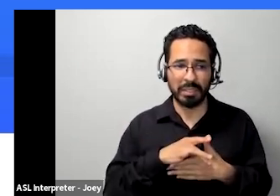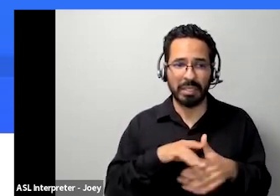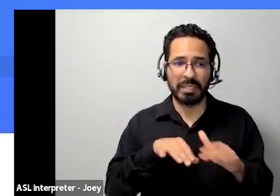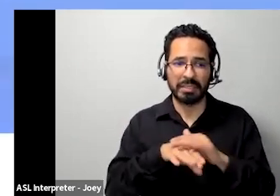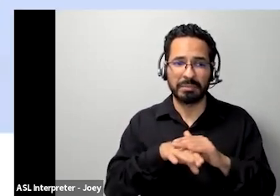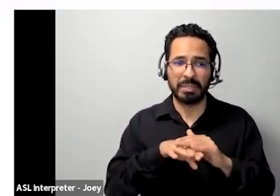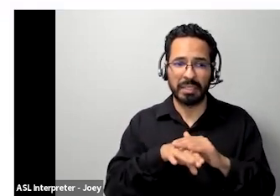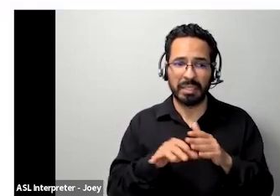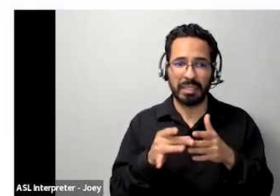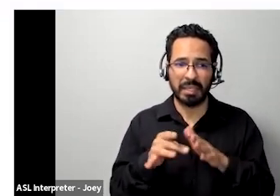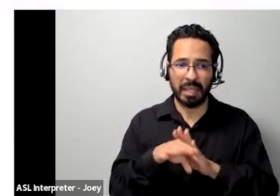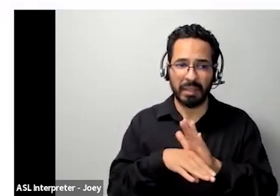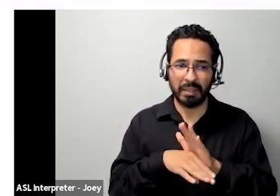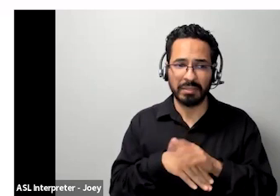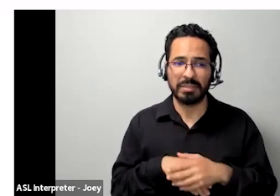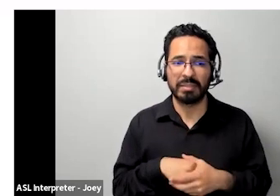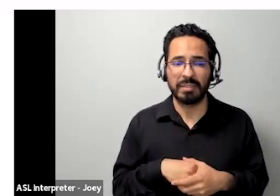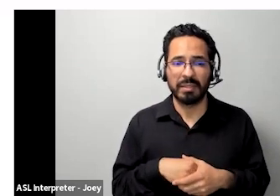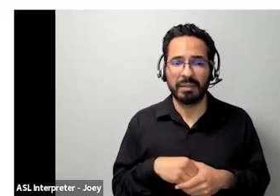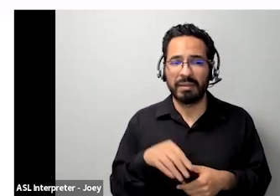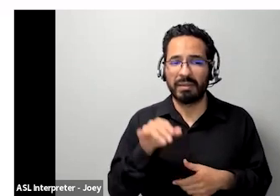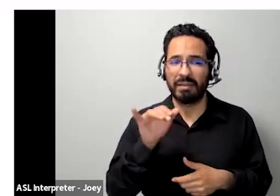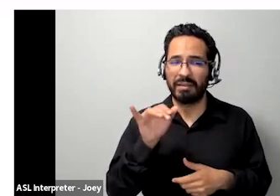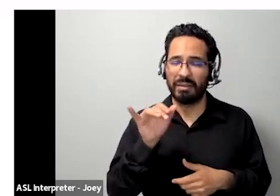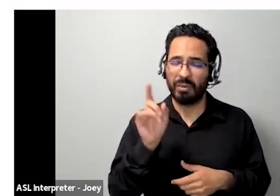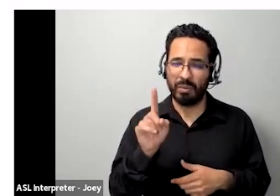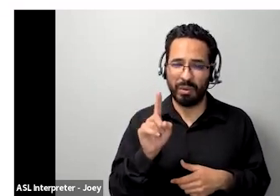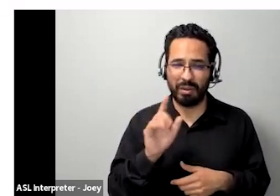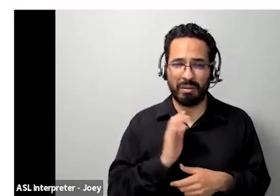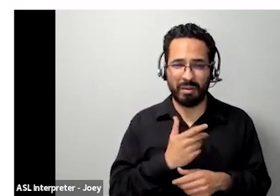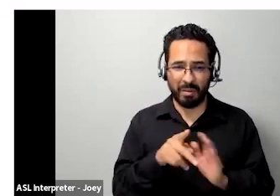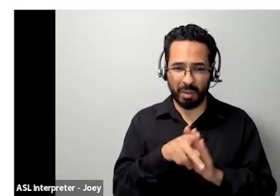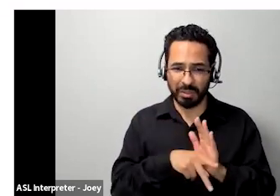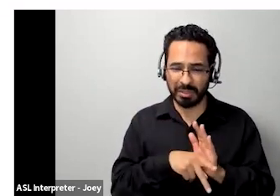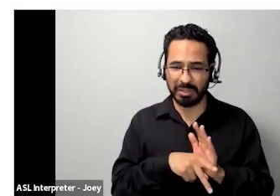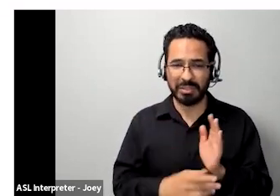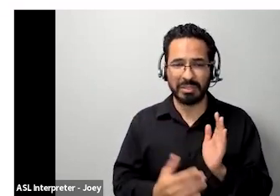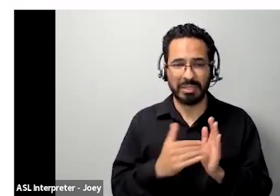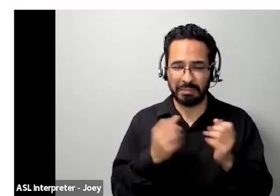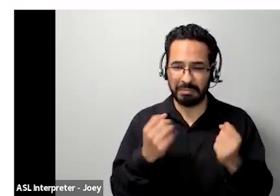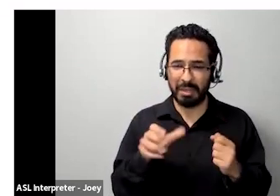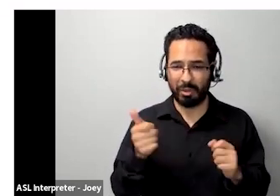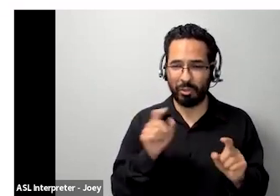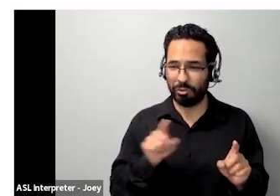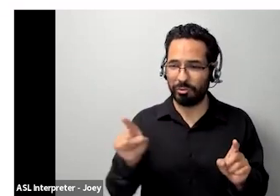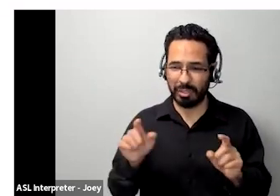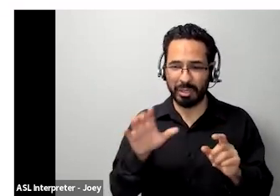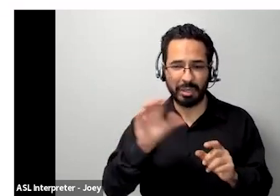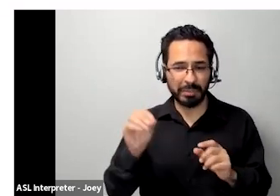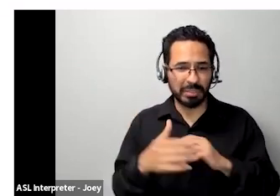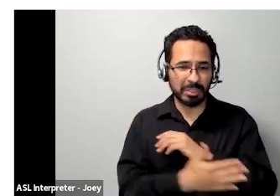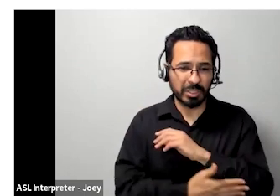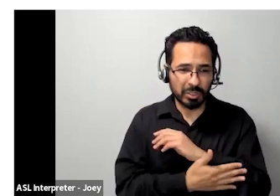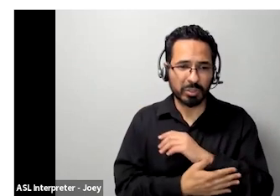guidelines that we point to in our policy, just like many other companies, many other countries.